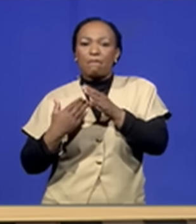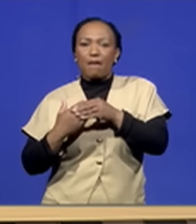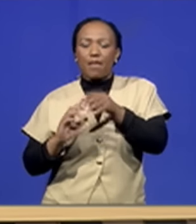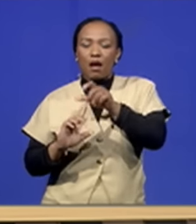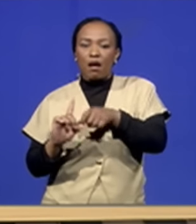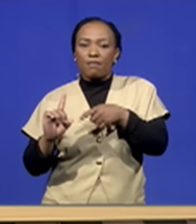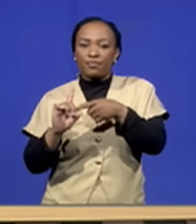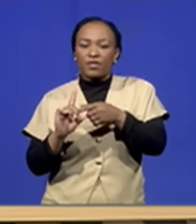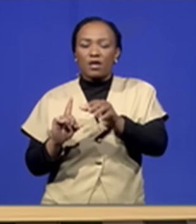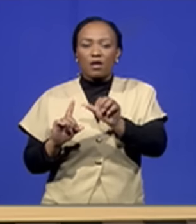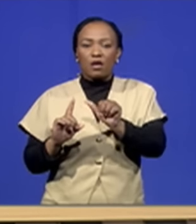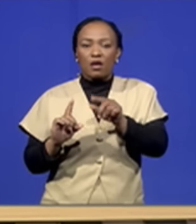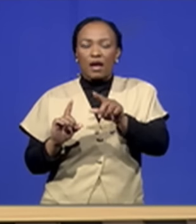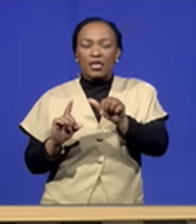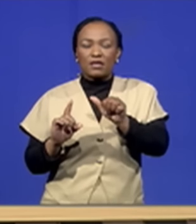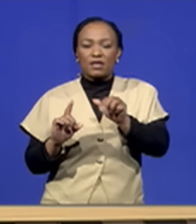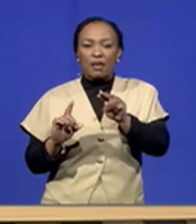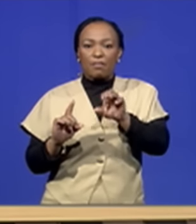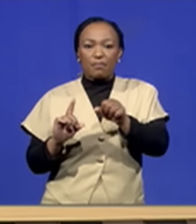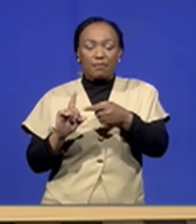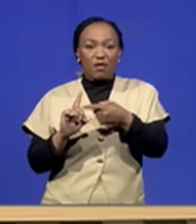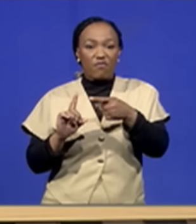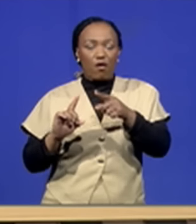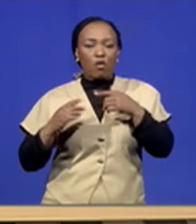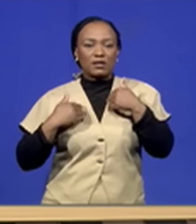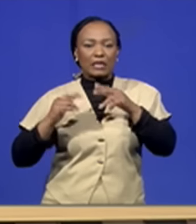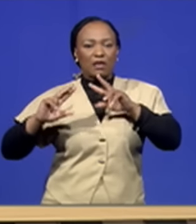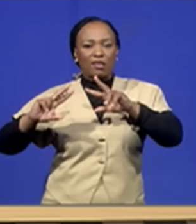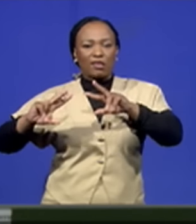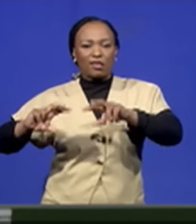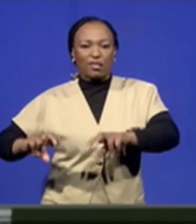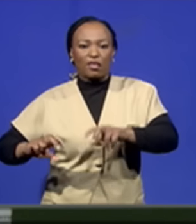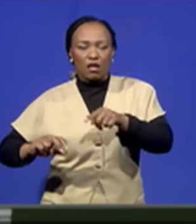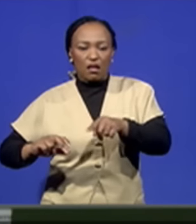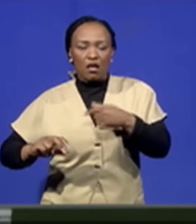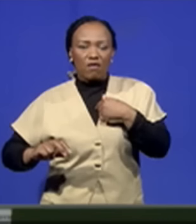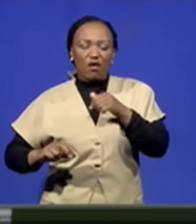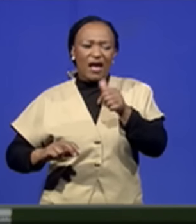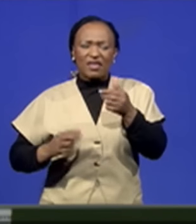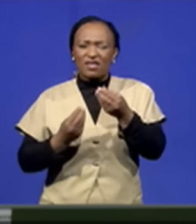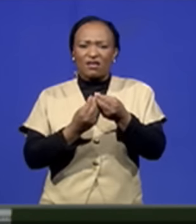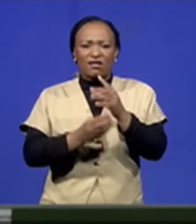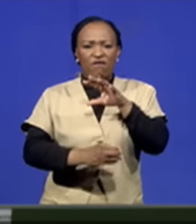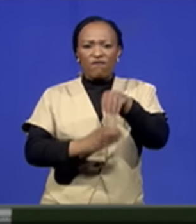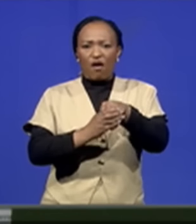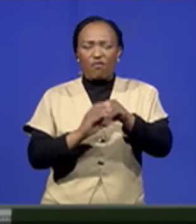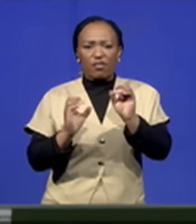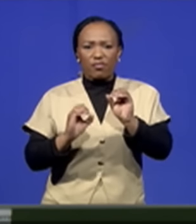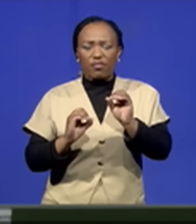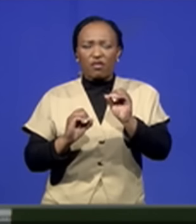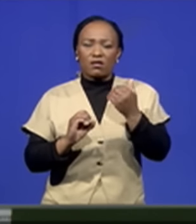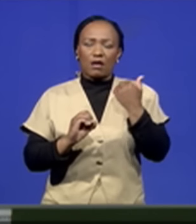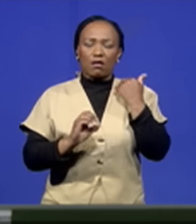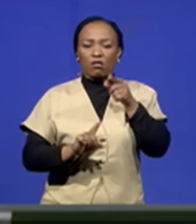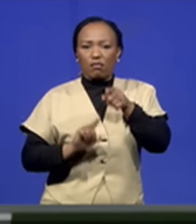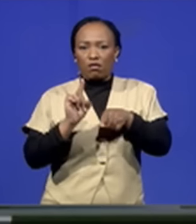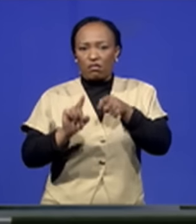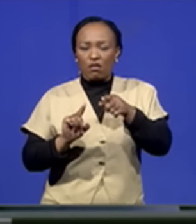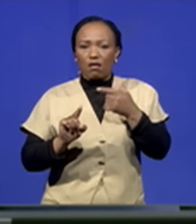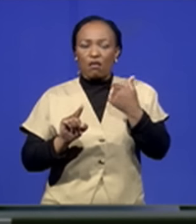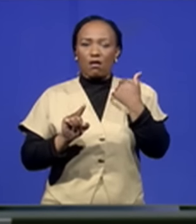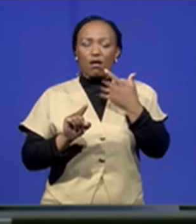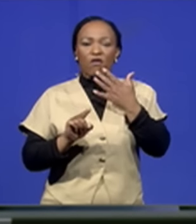ke batlhankedi ba IDEC go simolola dipatlisiso tsa bona mo dikarolong tse di sa amaneng ka gope le tsa ditatofatso tsa ntlha tse di neng